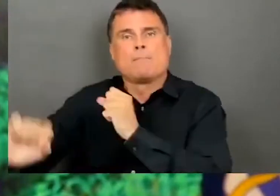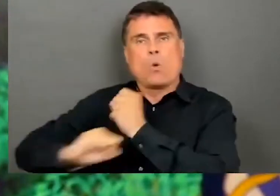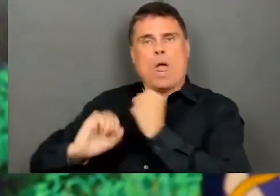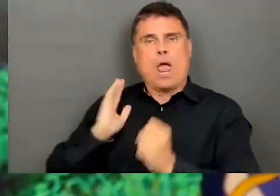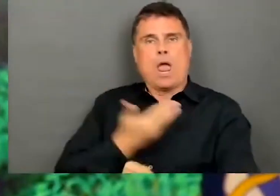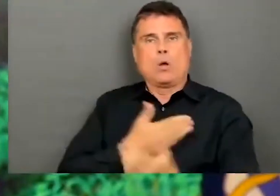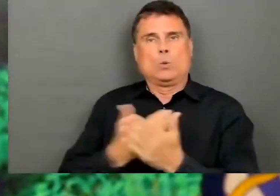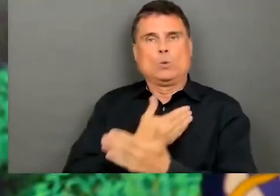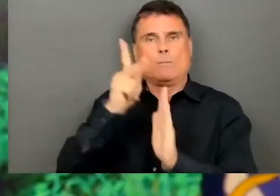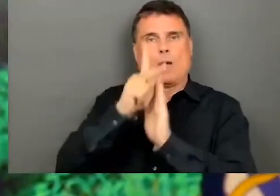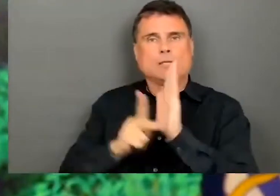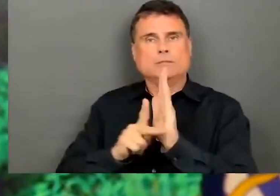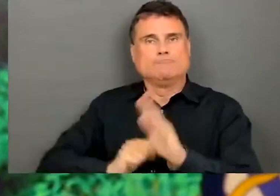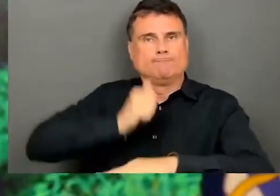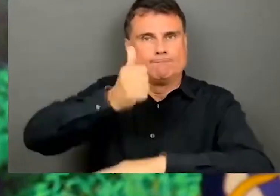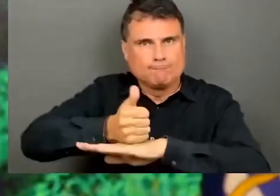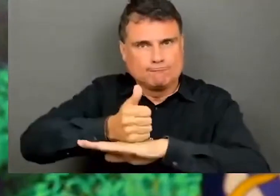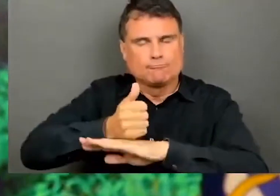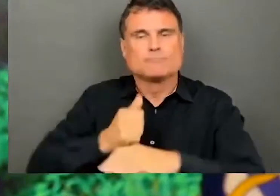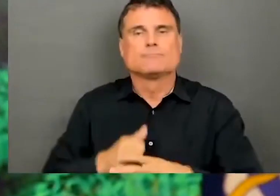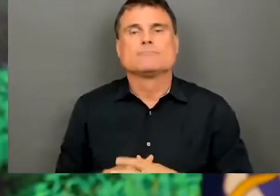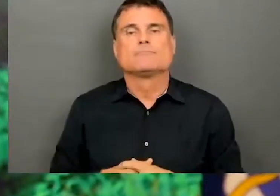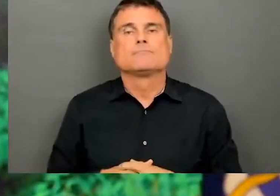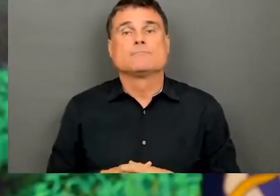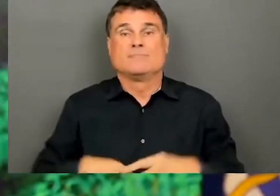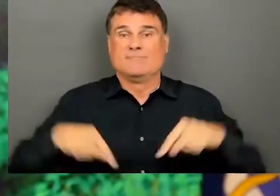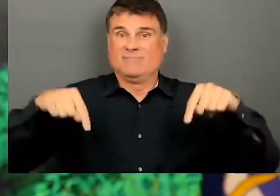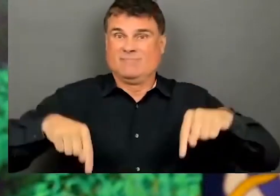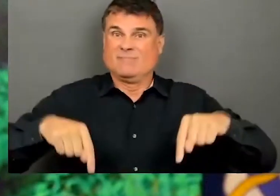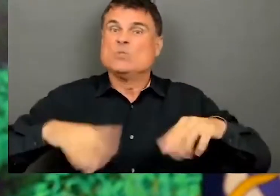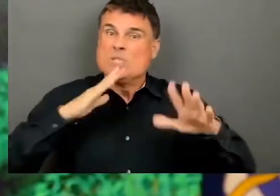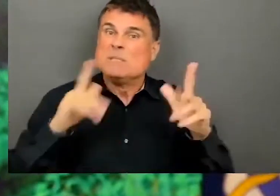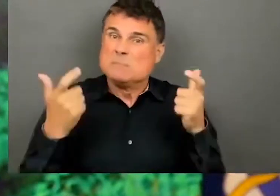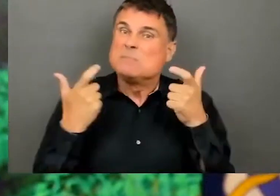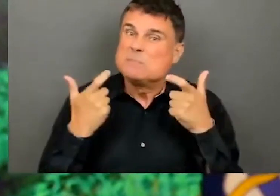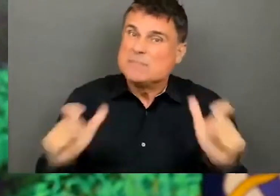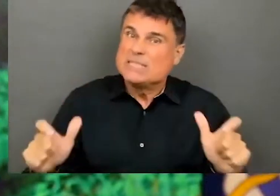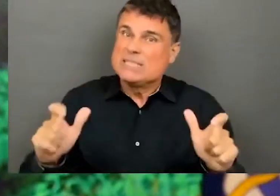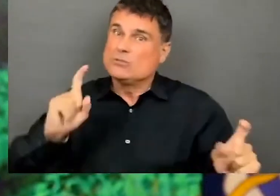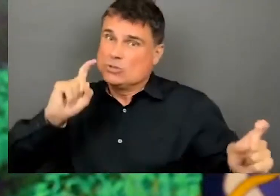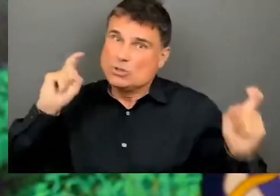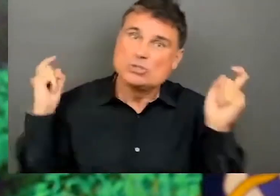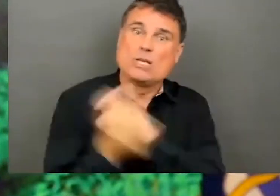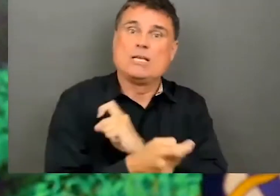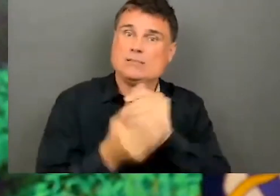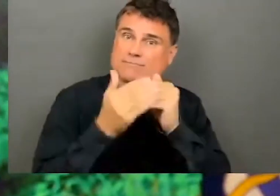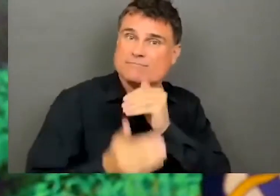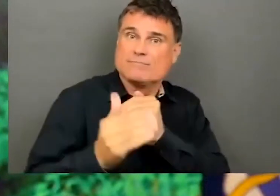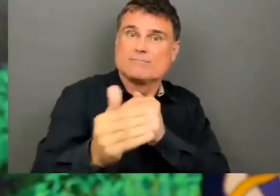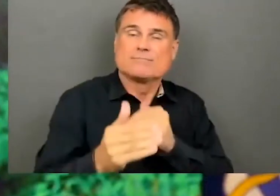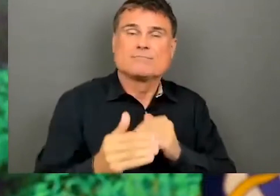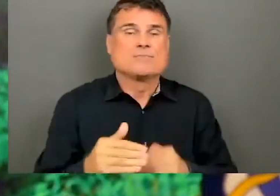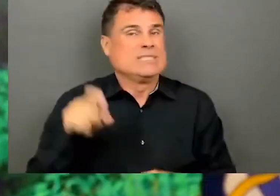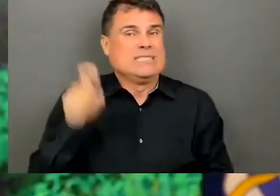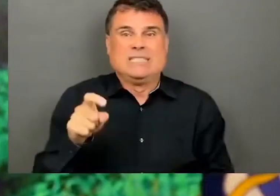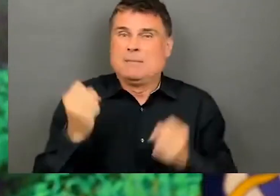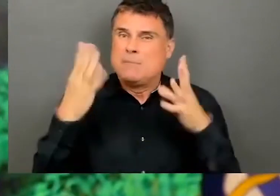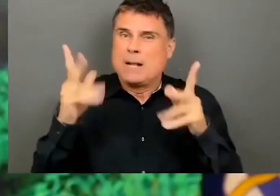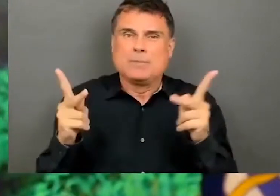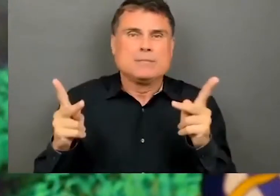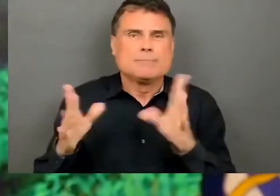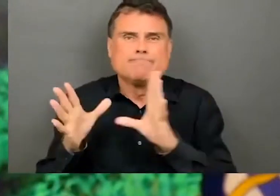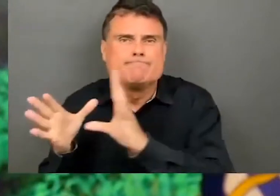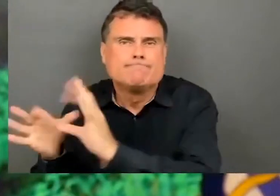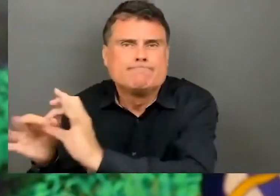deserve. This kind of change only can happen through a groundswell of collaboration, and I thank everyone